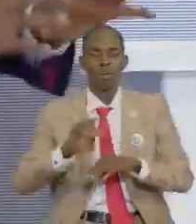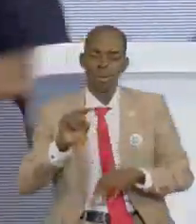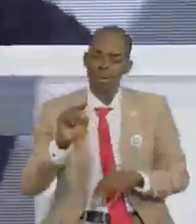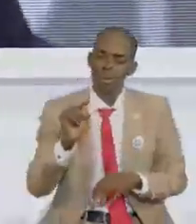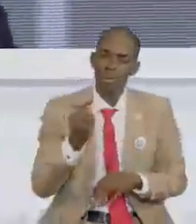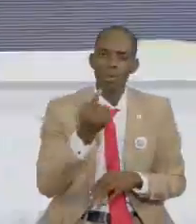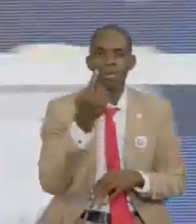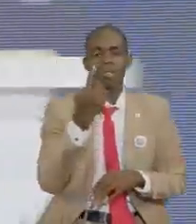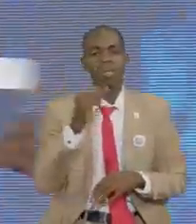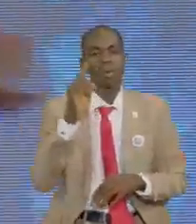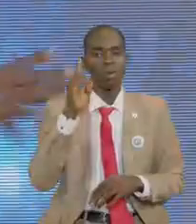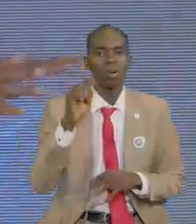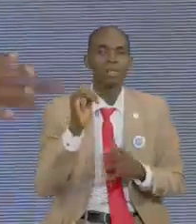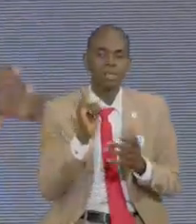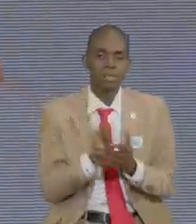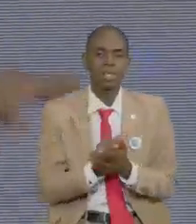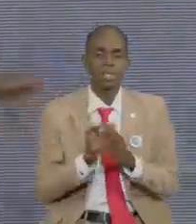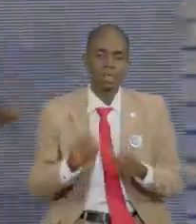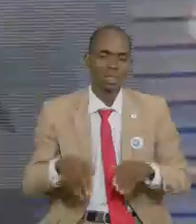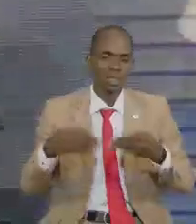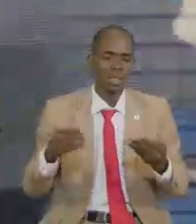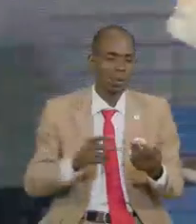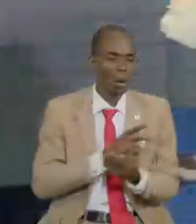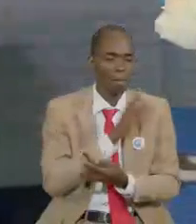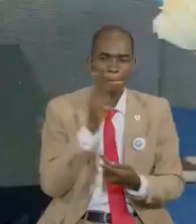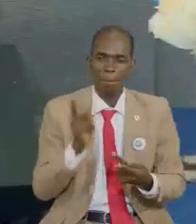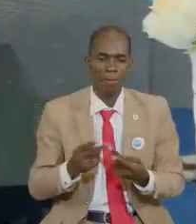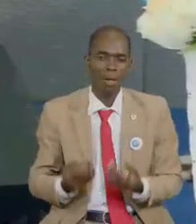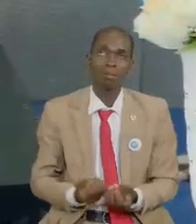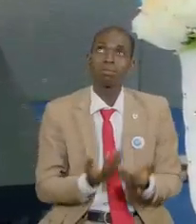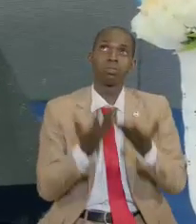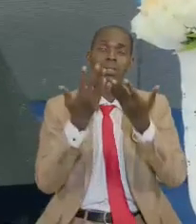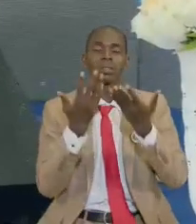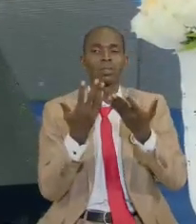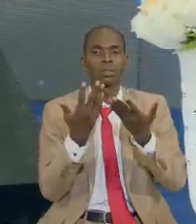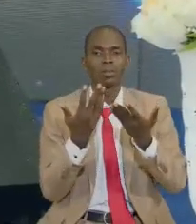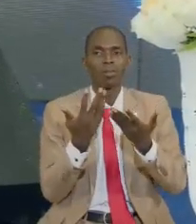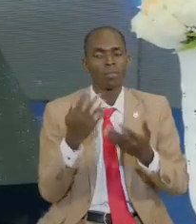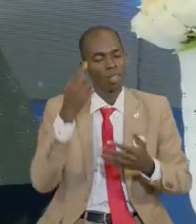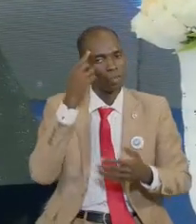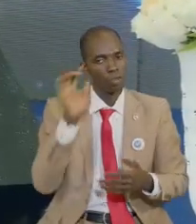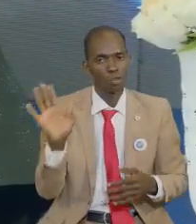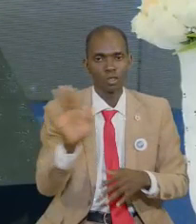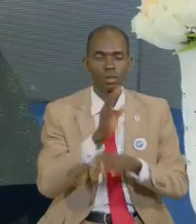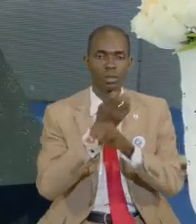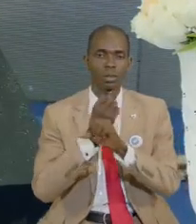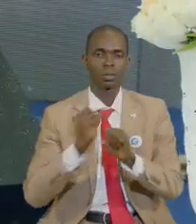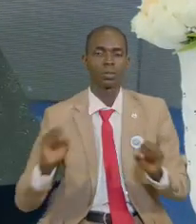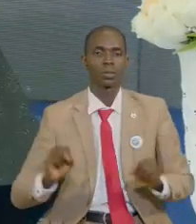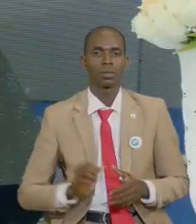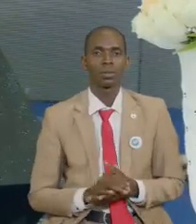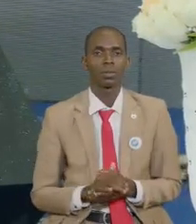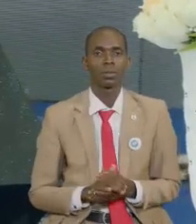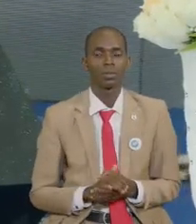one that gave a perfect atonement, a perfect sacrifice for your salvation.